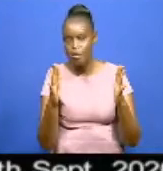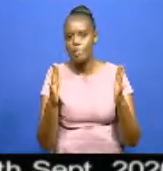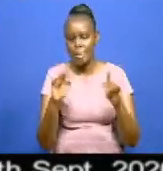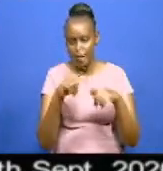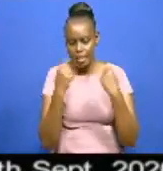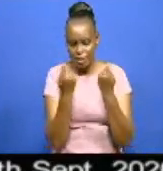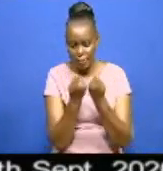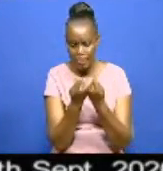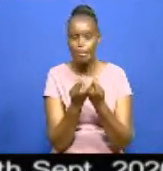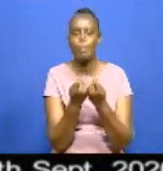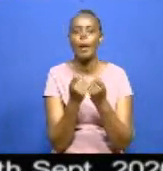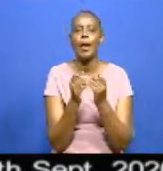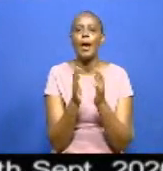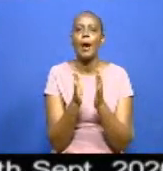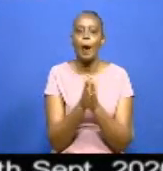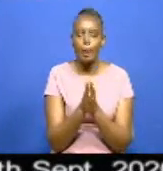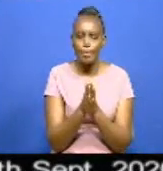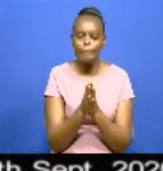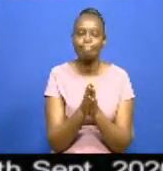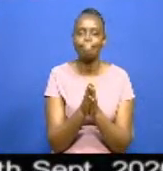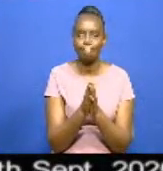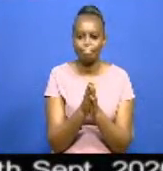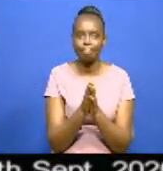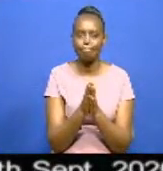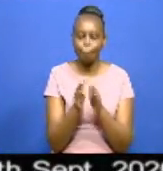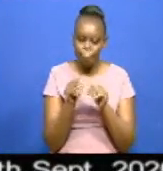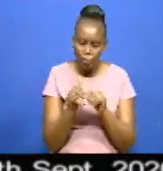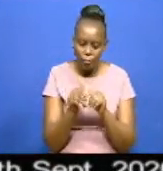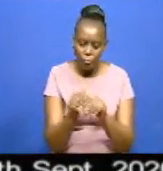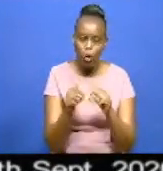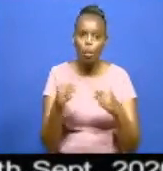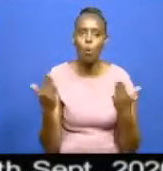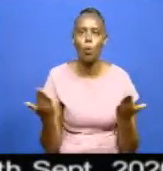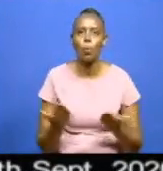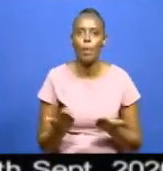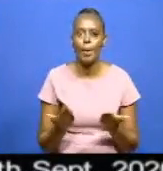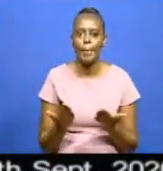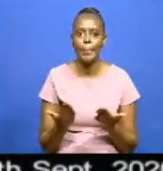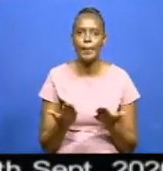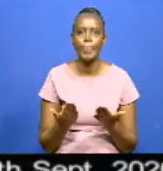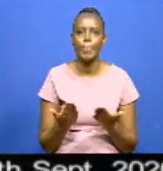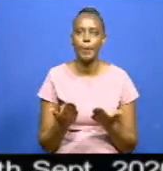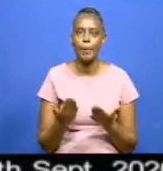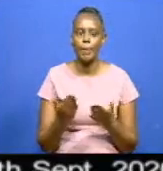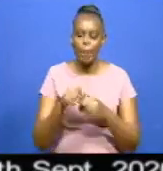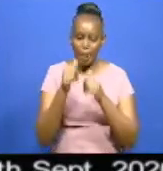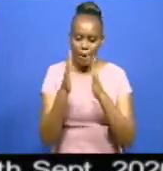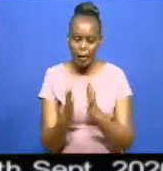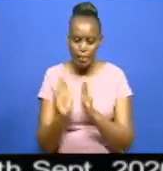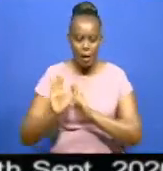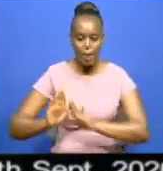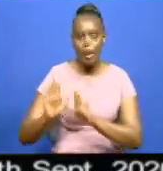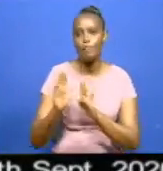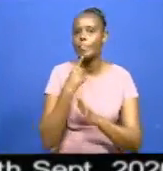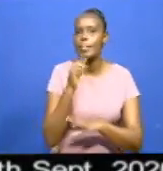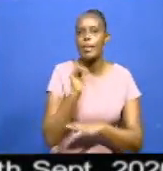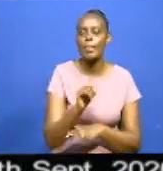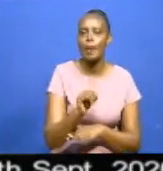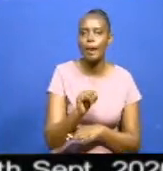team. And I want to follow where the minority leader left by